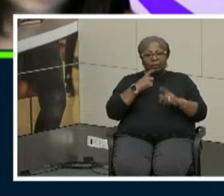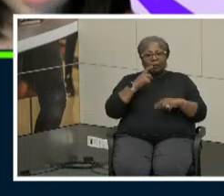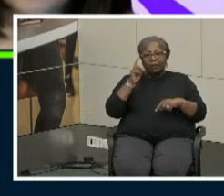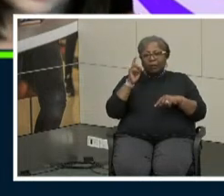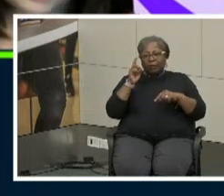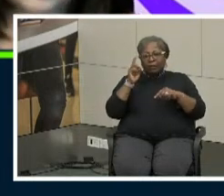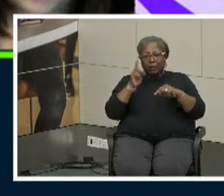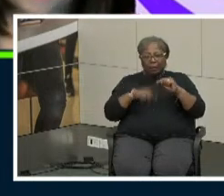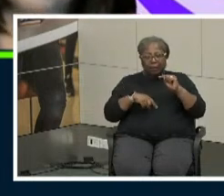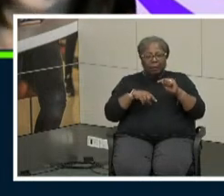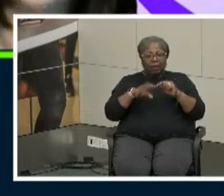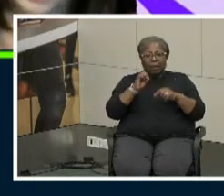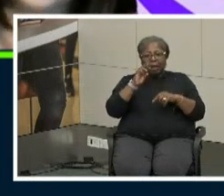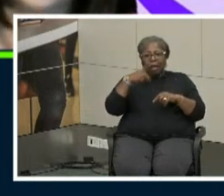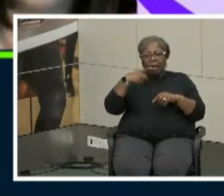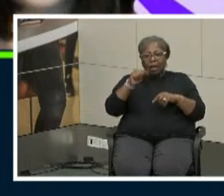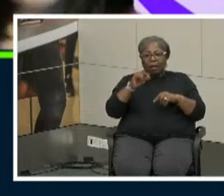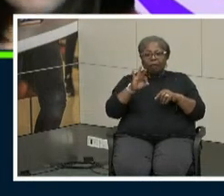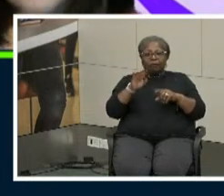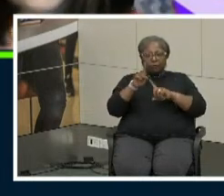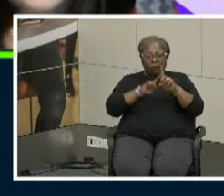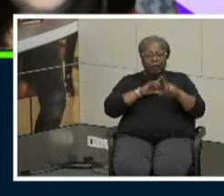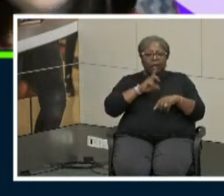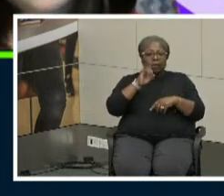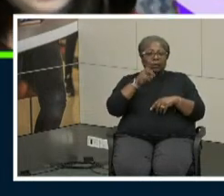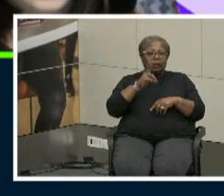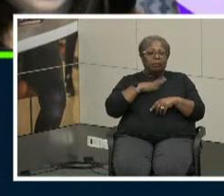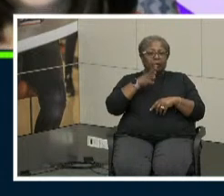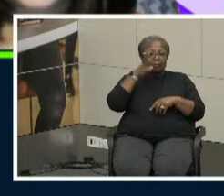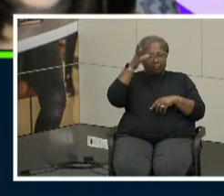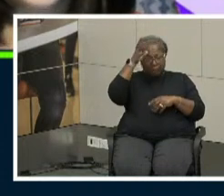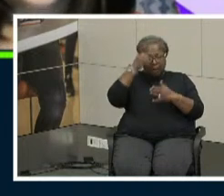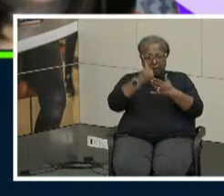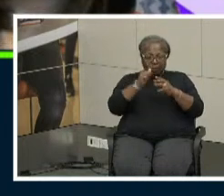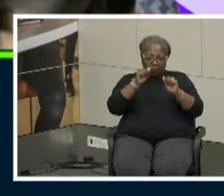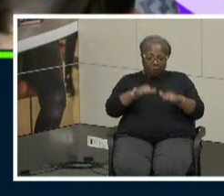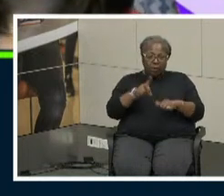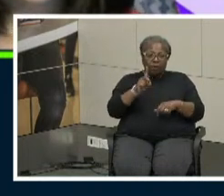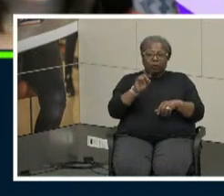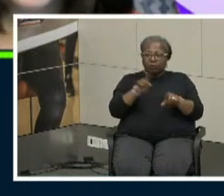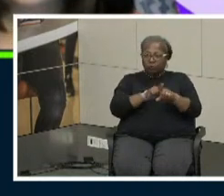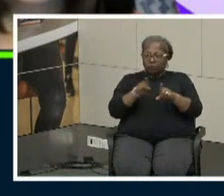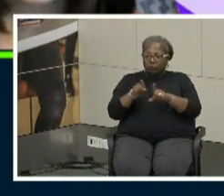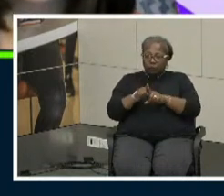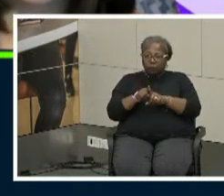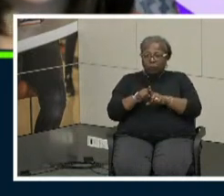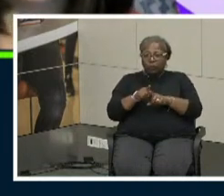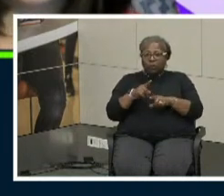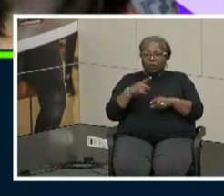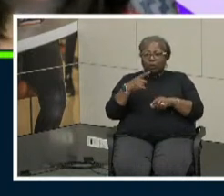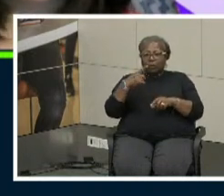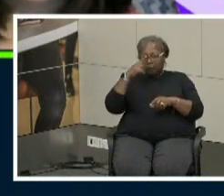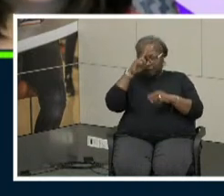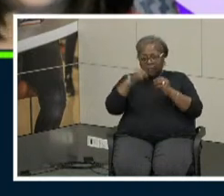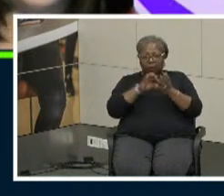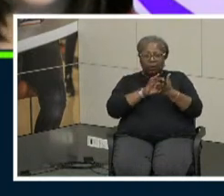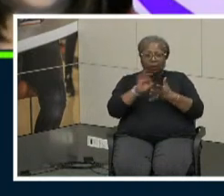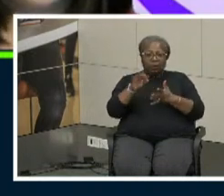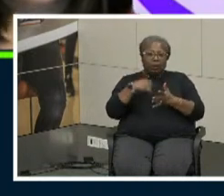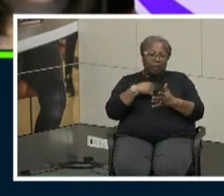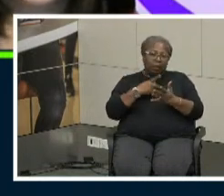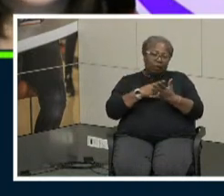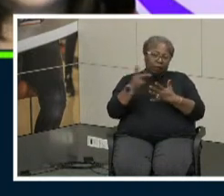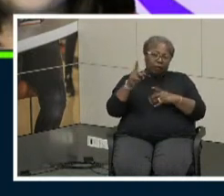can't upt out of star but I did my parents helped me so you can too since helping out with a score of zero I technically